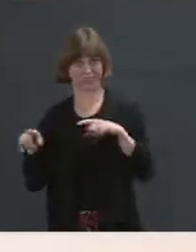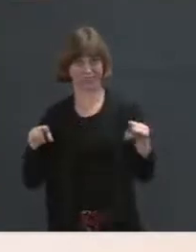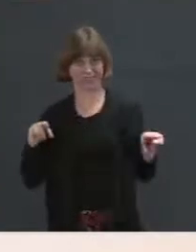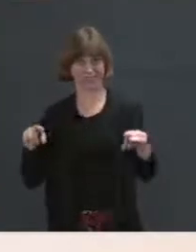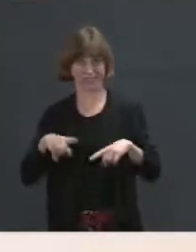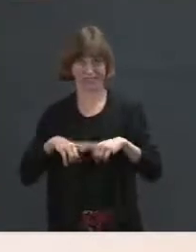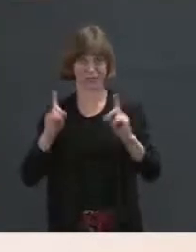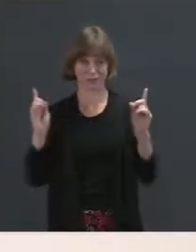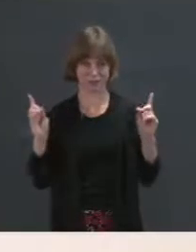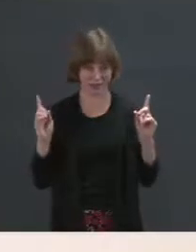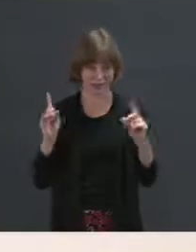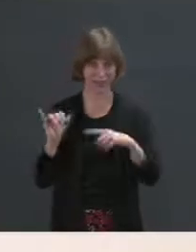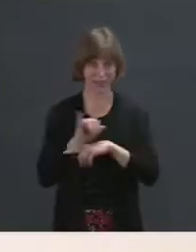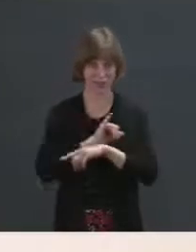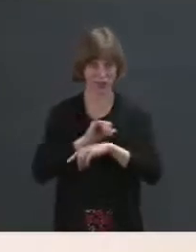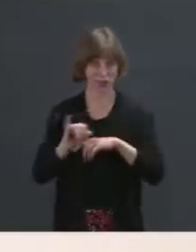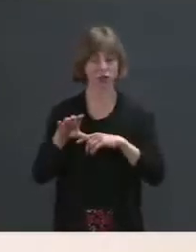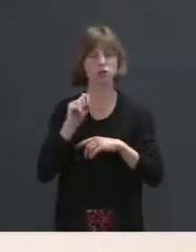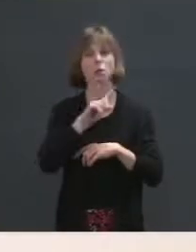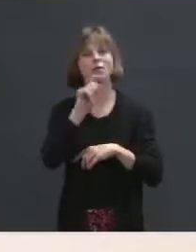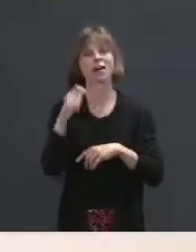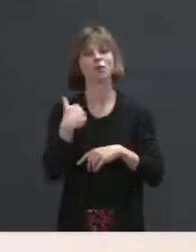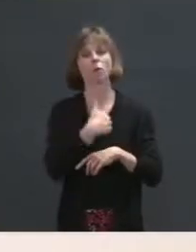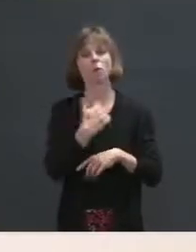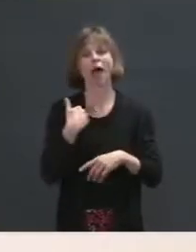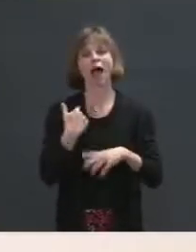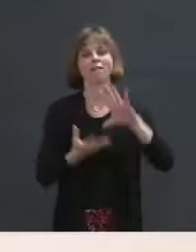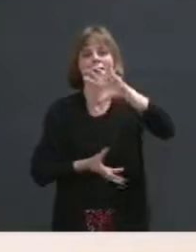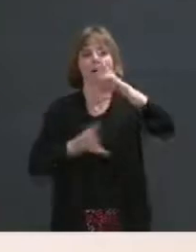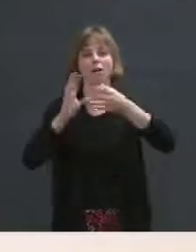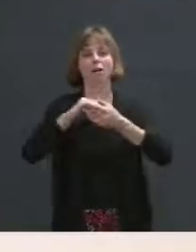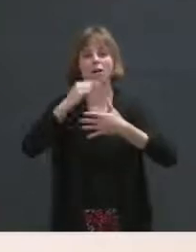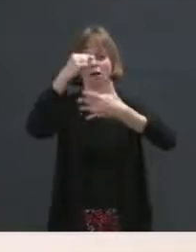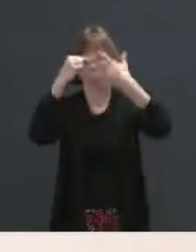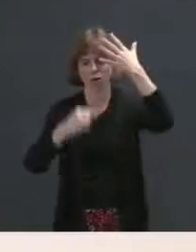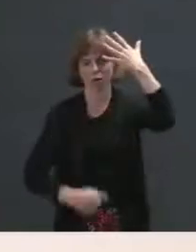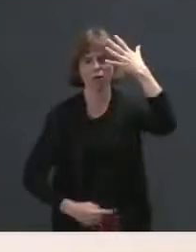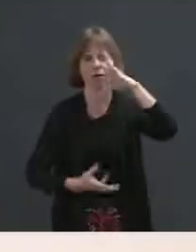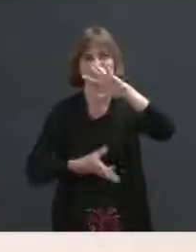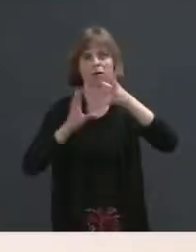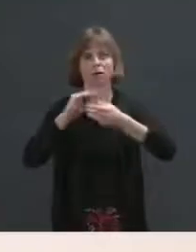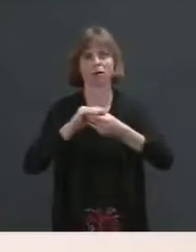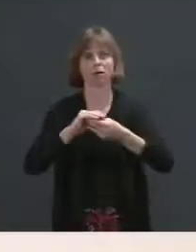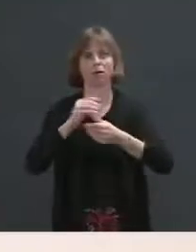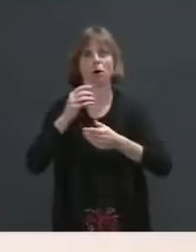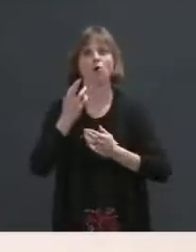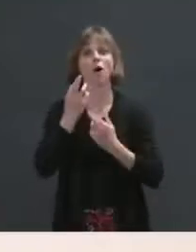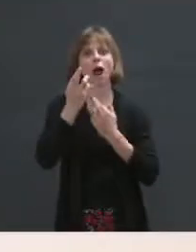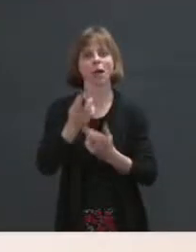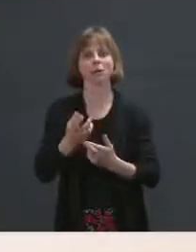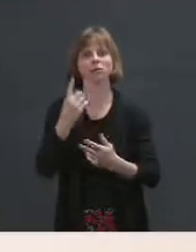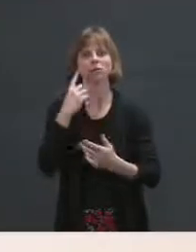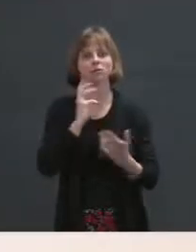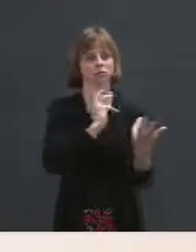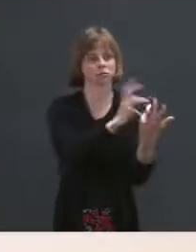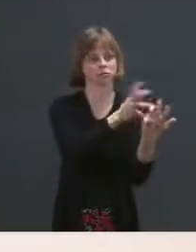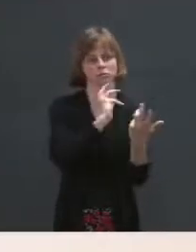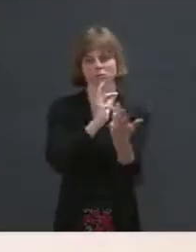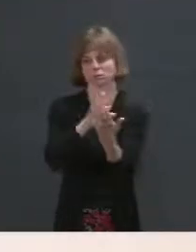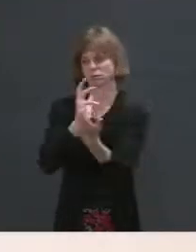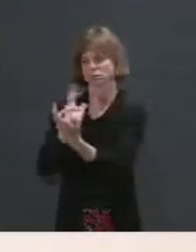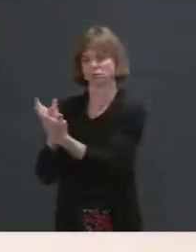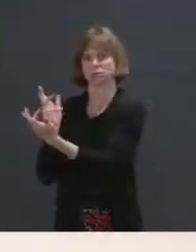with a comprehensive suite of recommendations that will be tailored for each of the different critical goods that we are looking at.